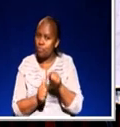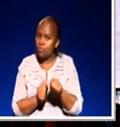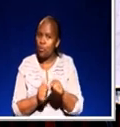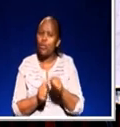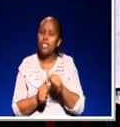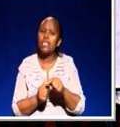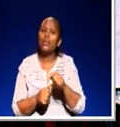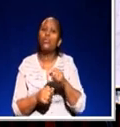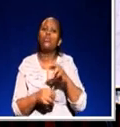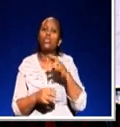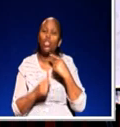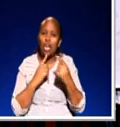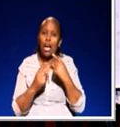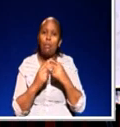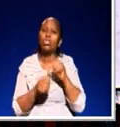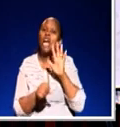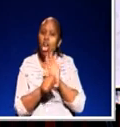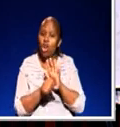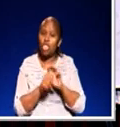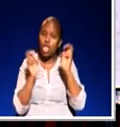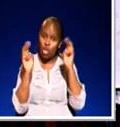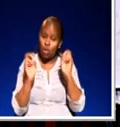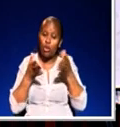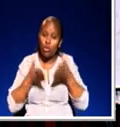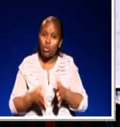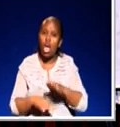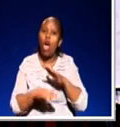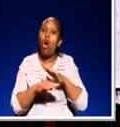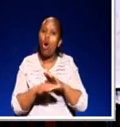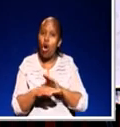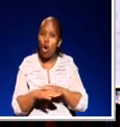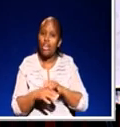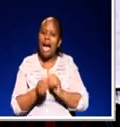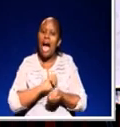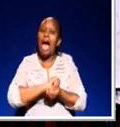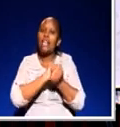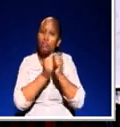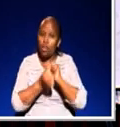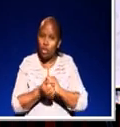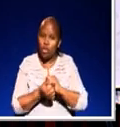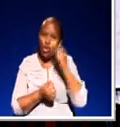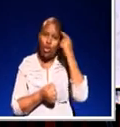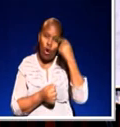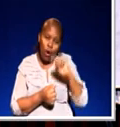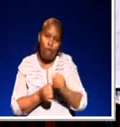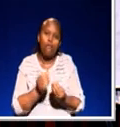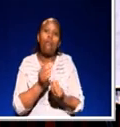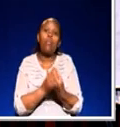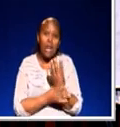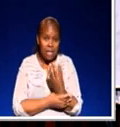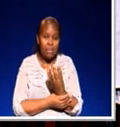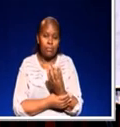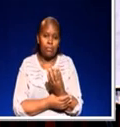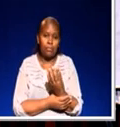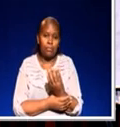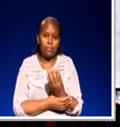shall refer so much in our topic today on adaptation of plants. As